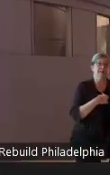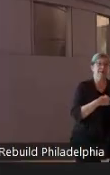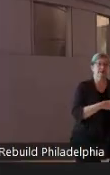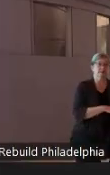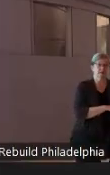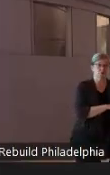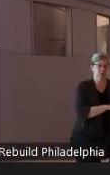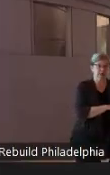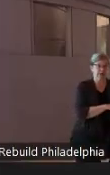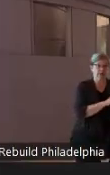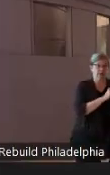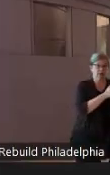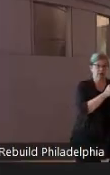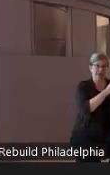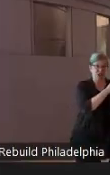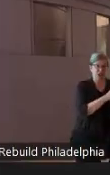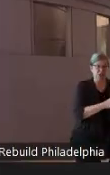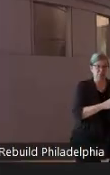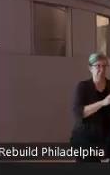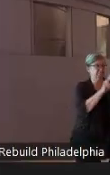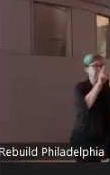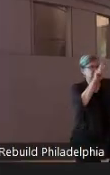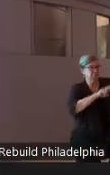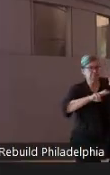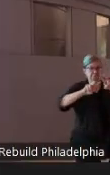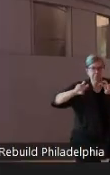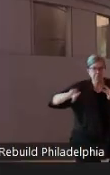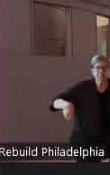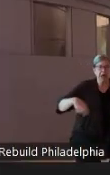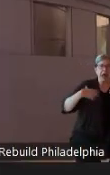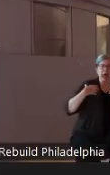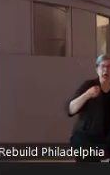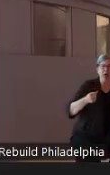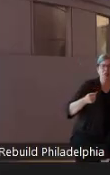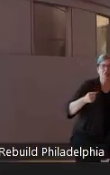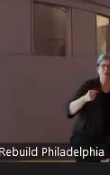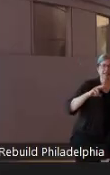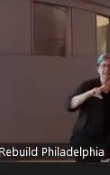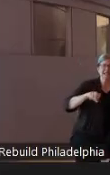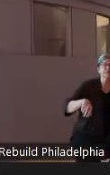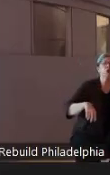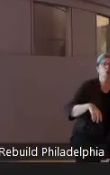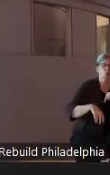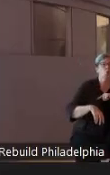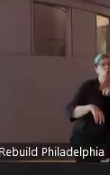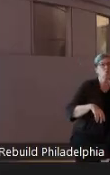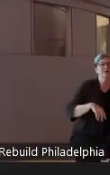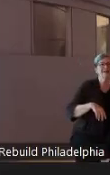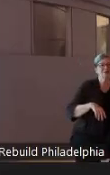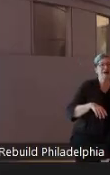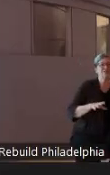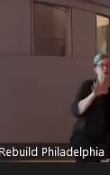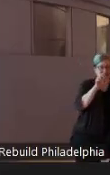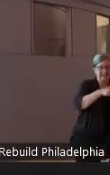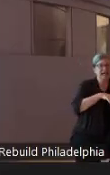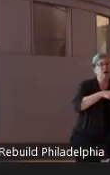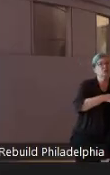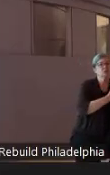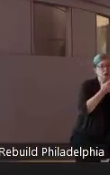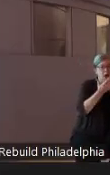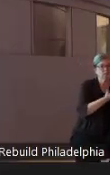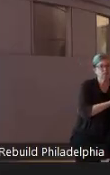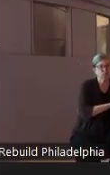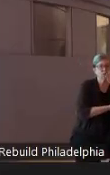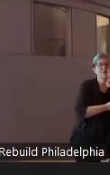health assessment for the trees. We are removing some that are in poor condition. We are keeping a lot